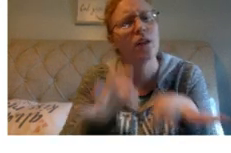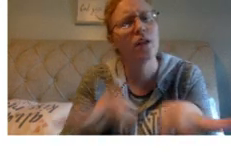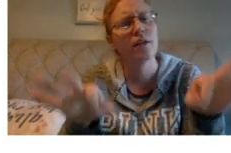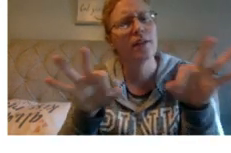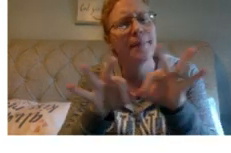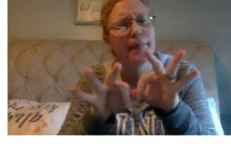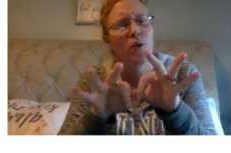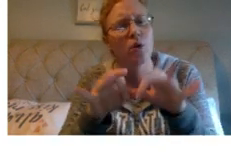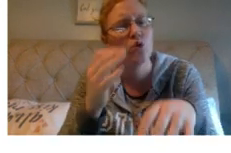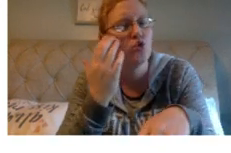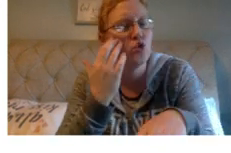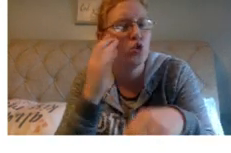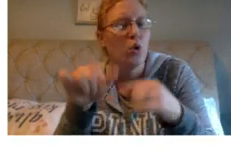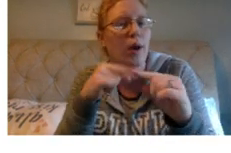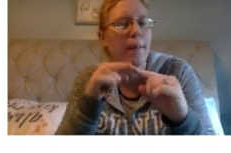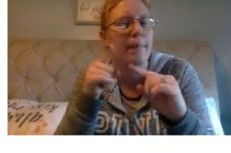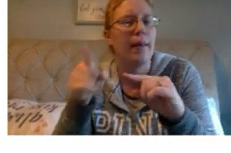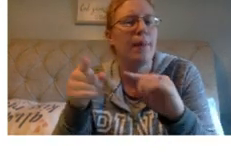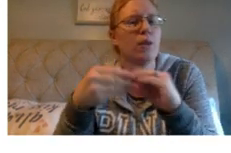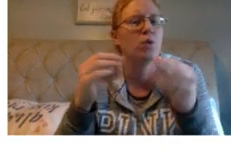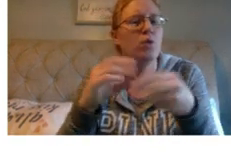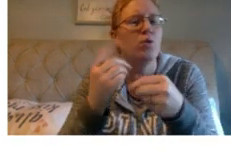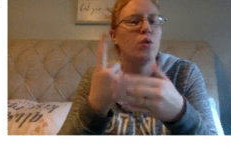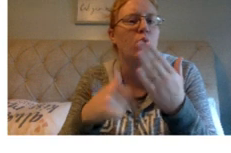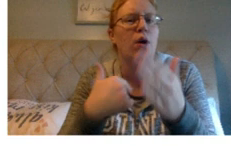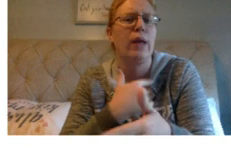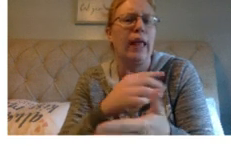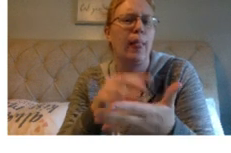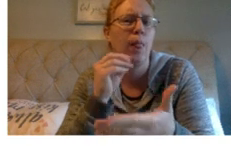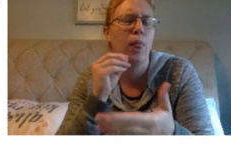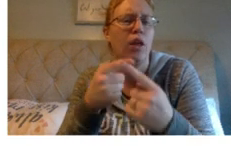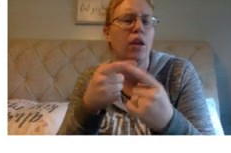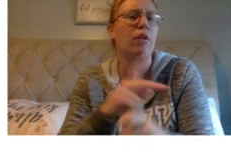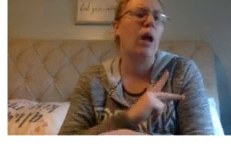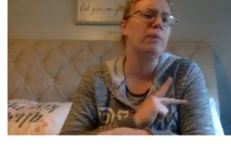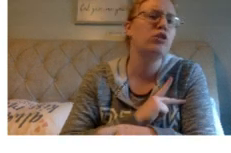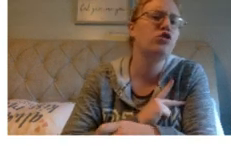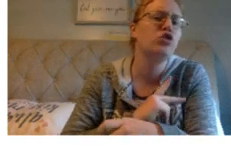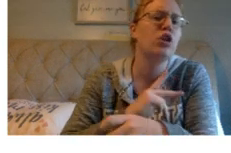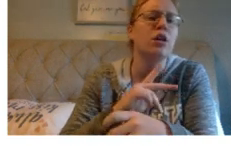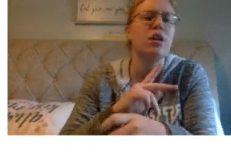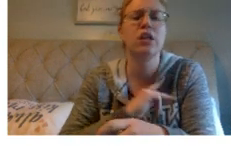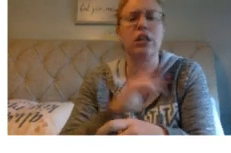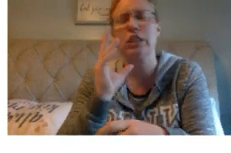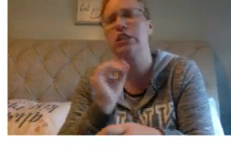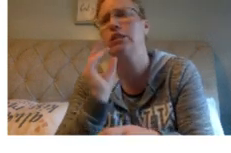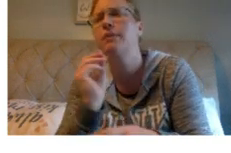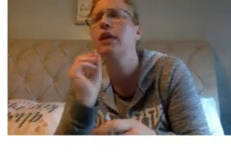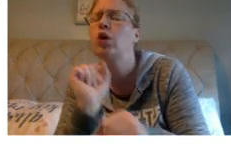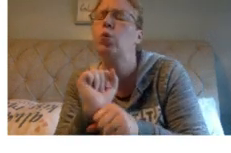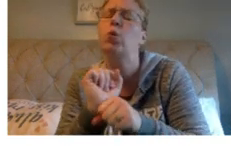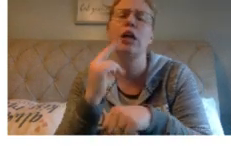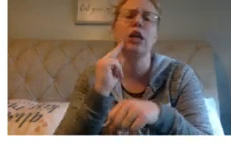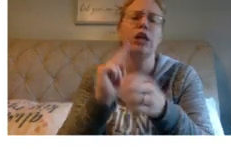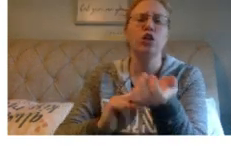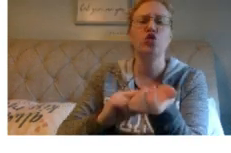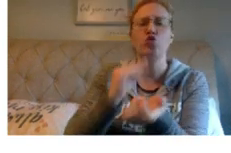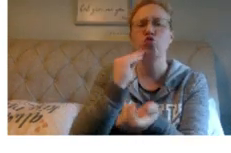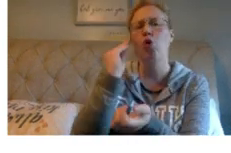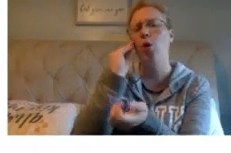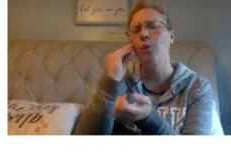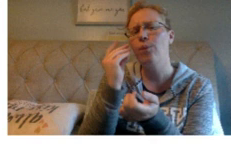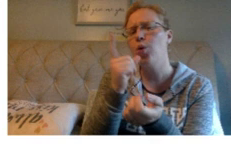important to know about this story? What did we learn from it? What did we learn from Keisha's experience working at the nursing